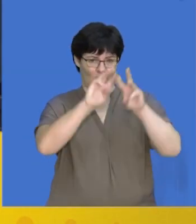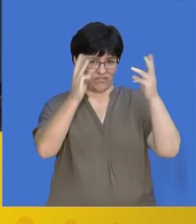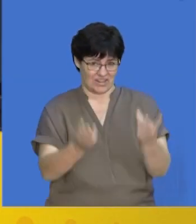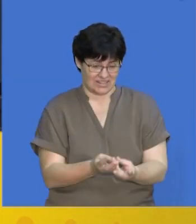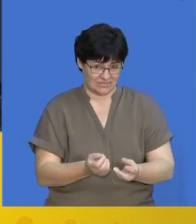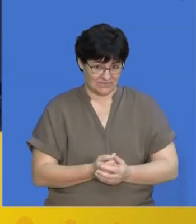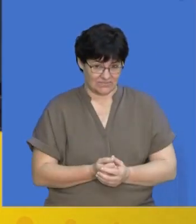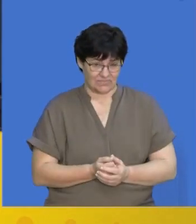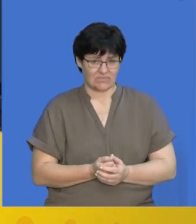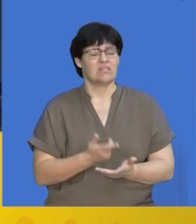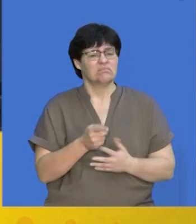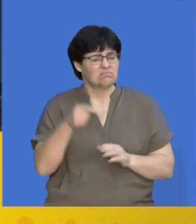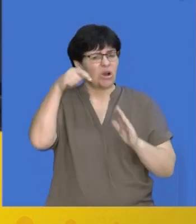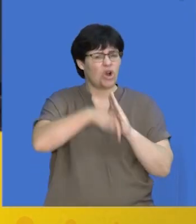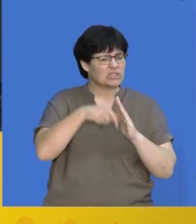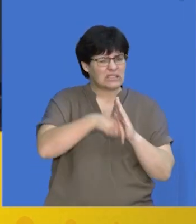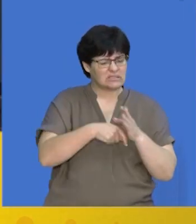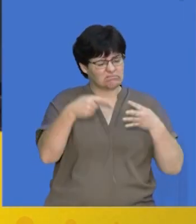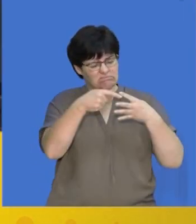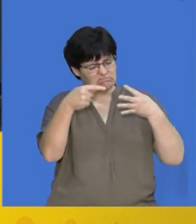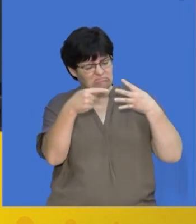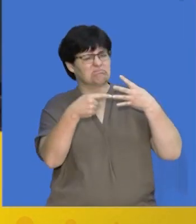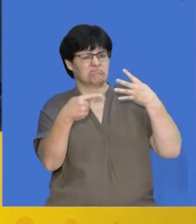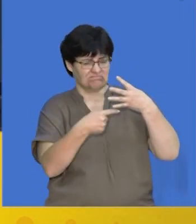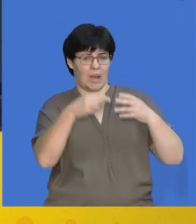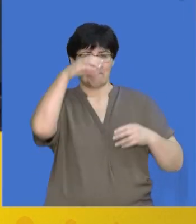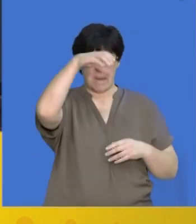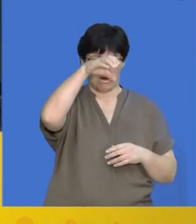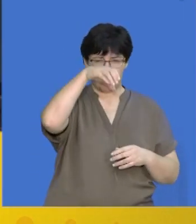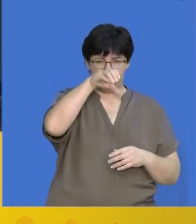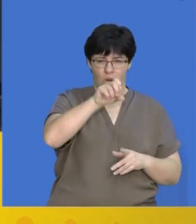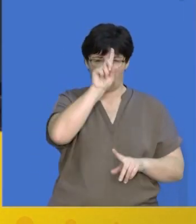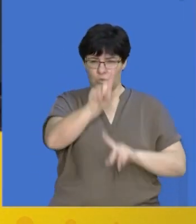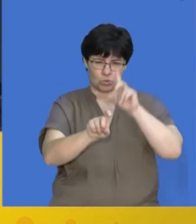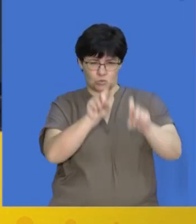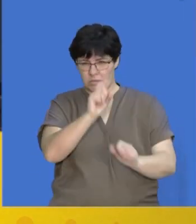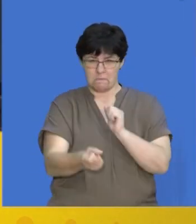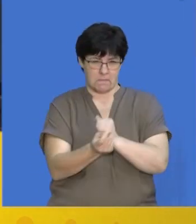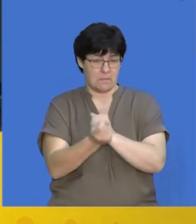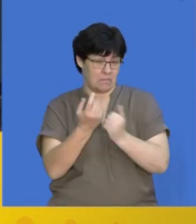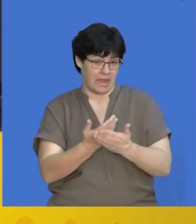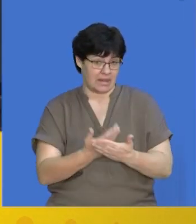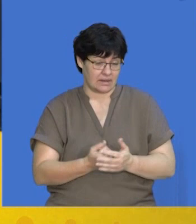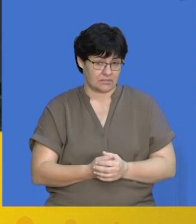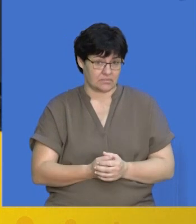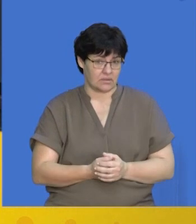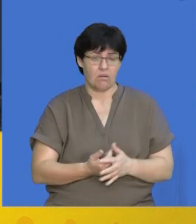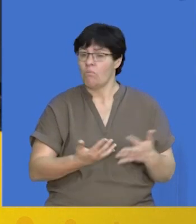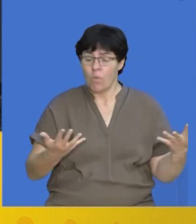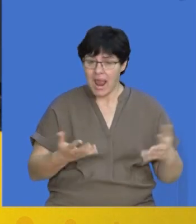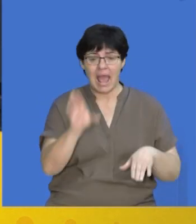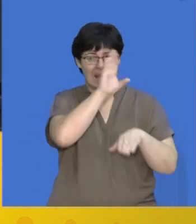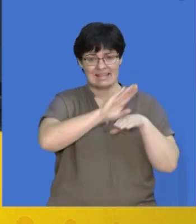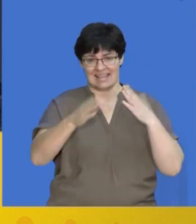content lends itself to many types of paragraph questions, and these are mostly located in case